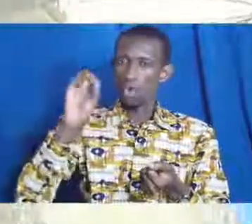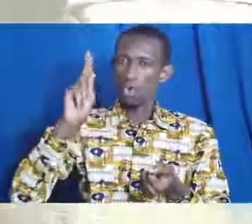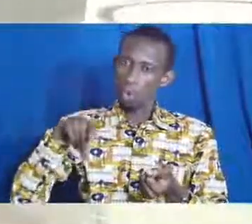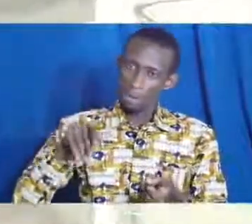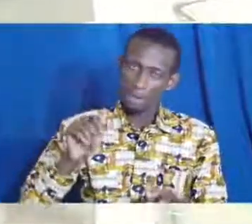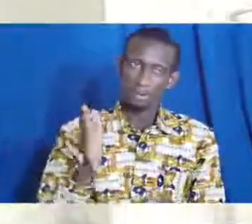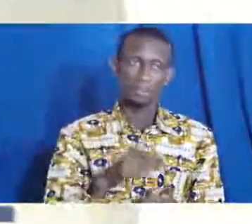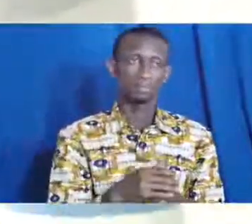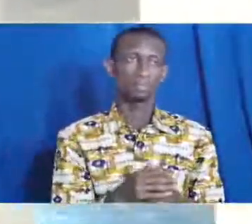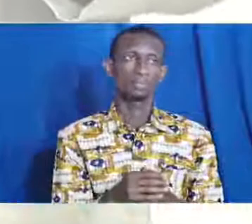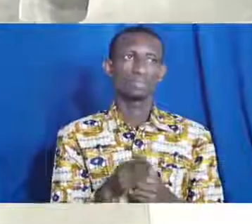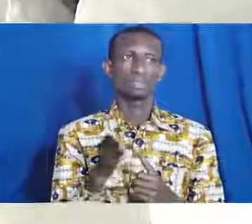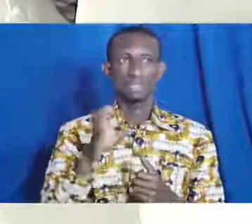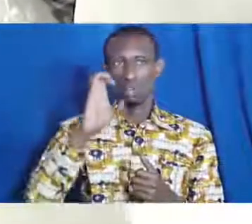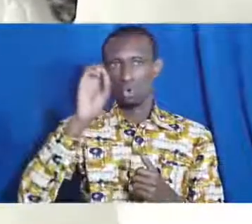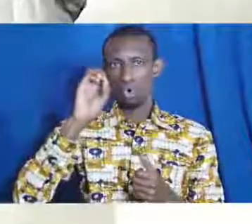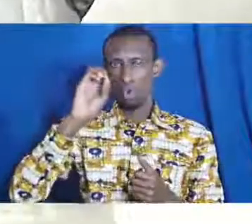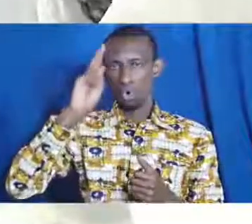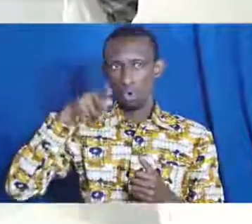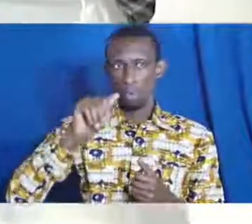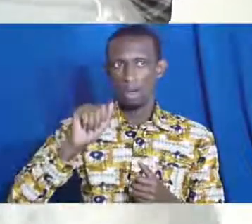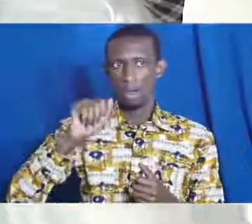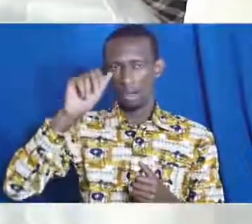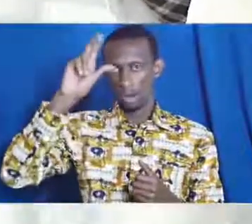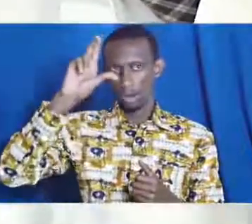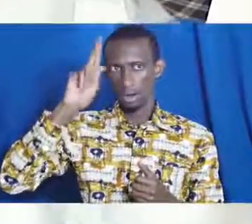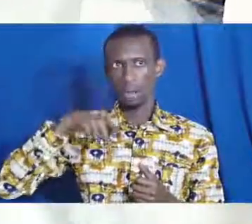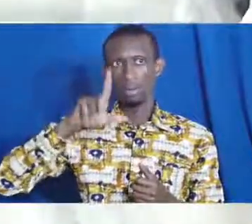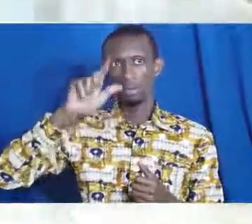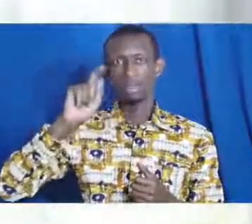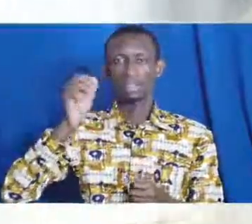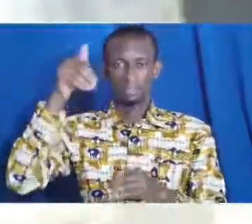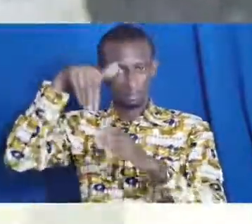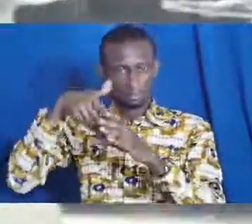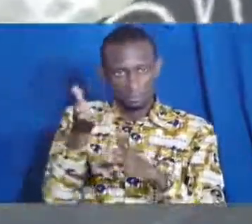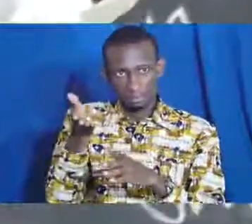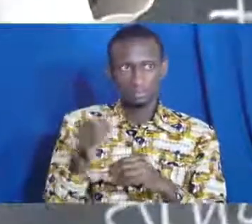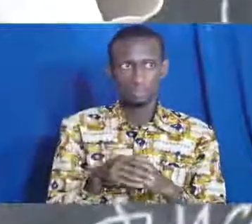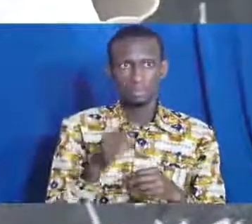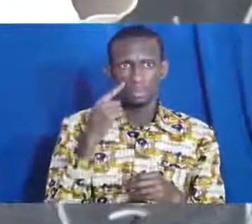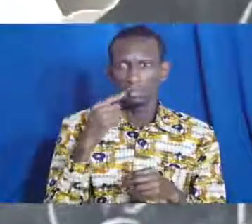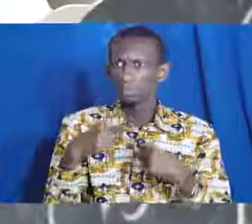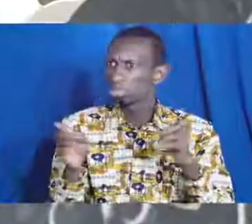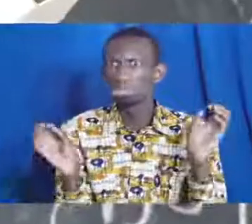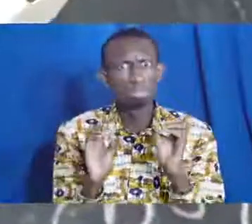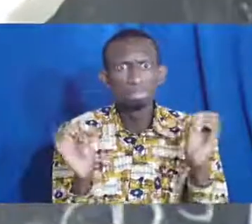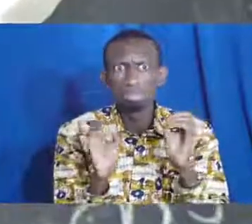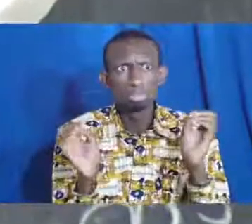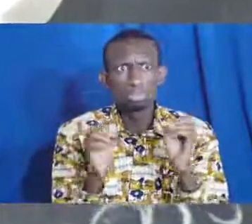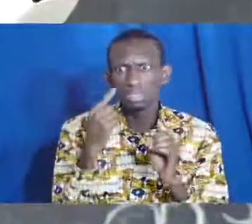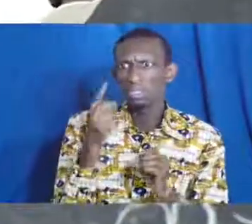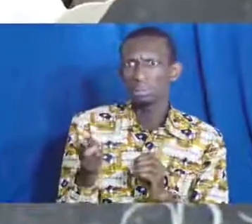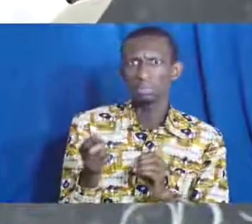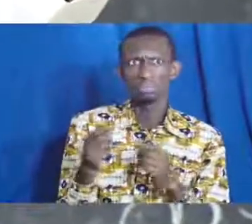with me. This is a copper plate, and I just insert it in here. There is no difference. Look at